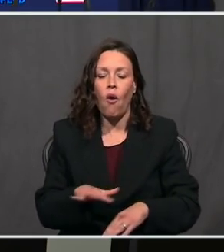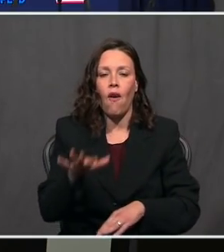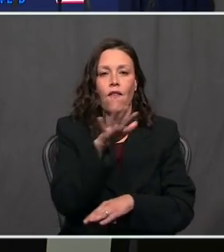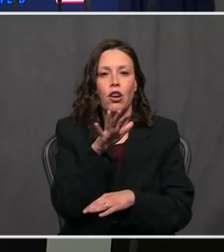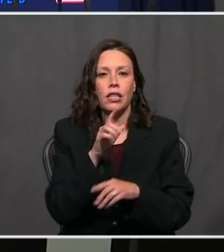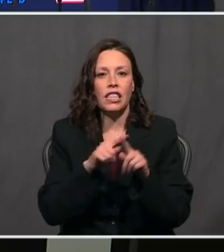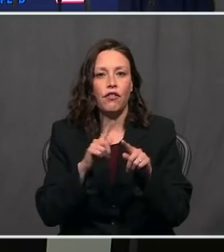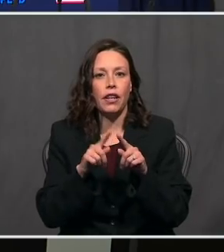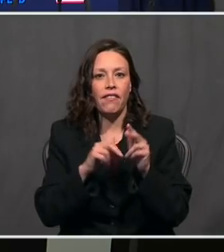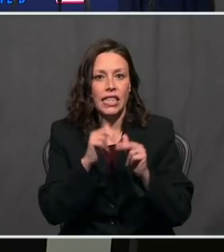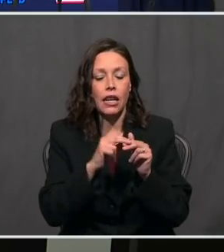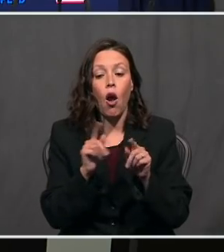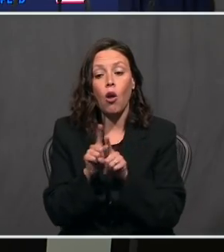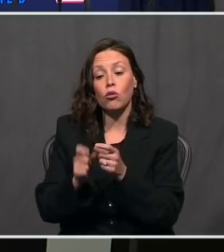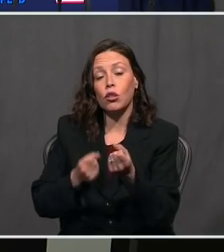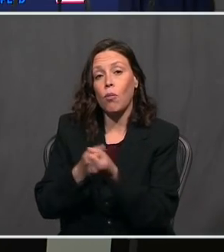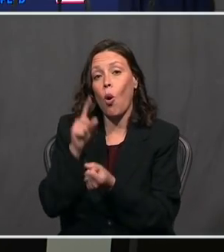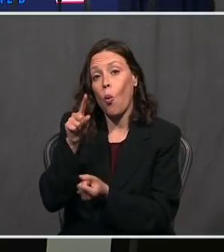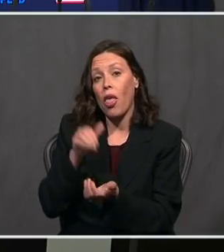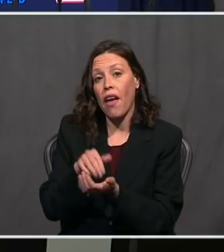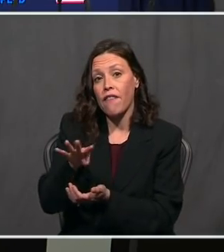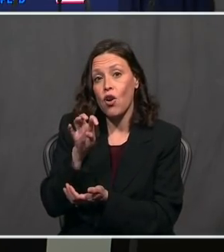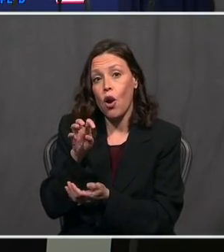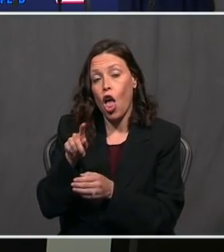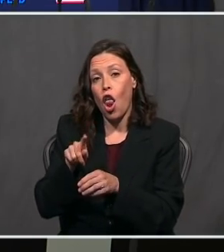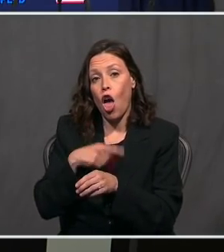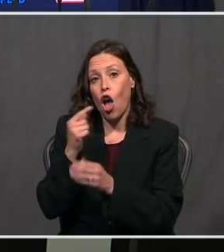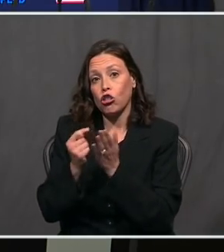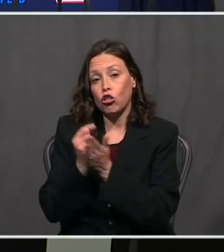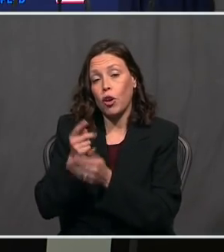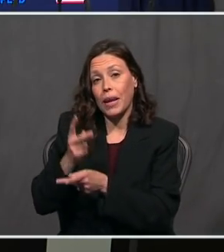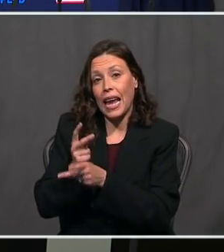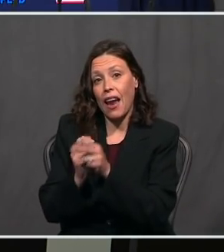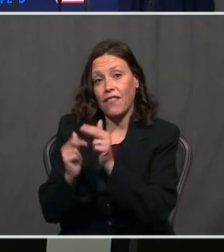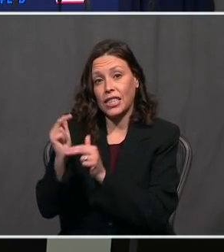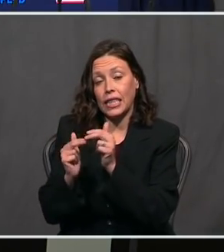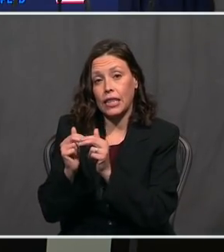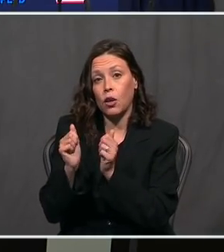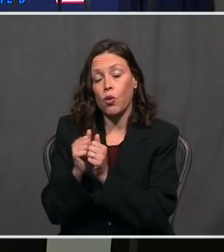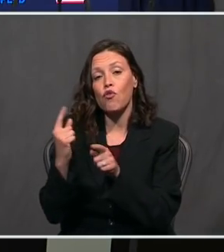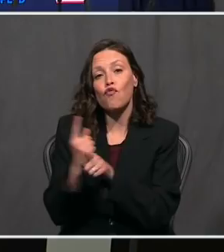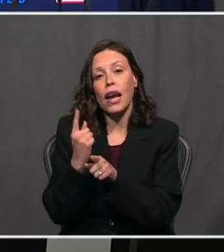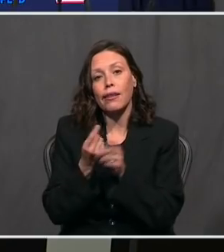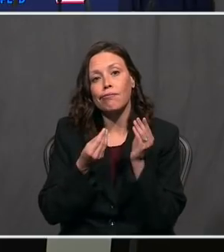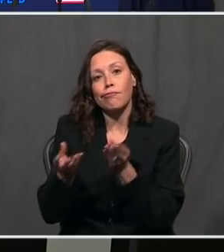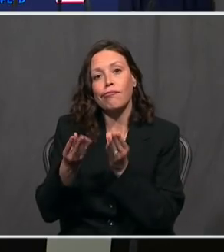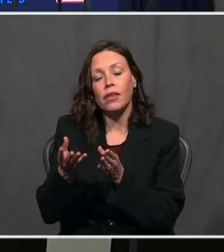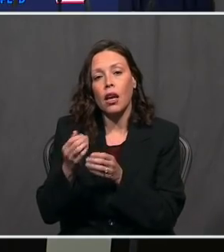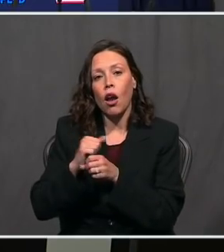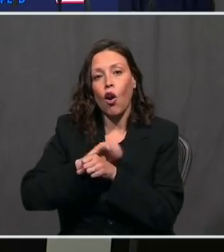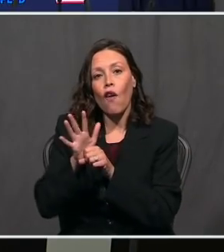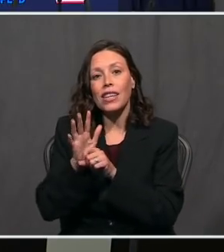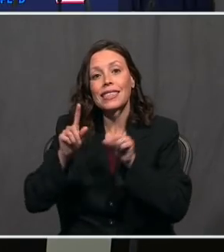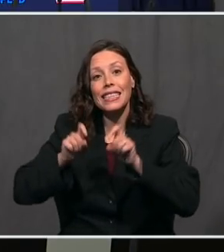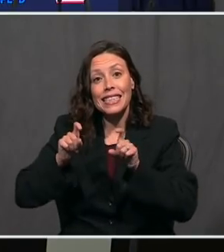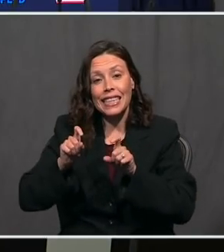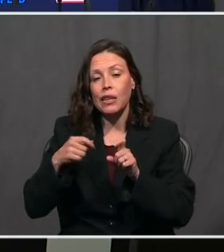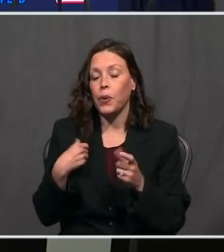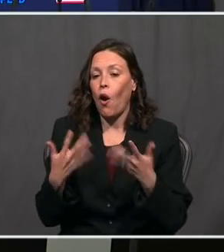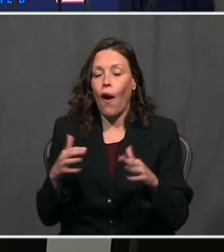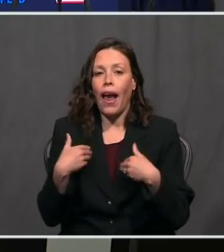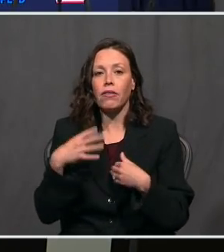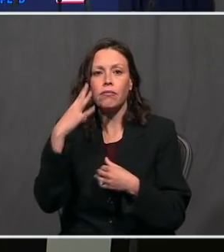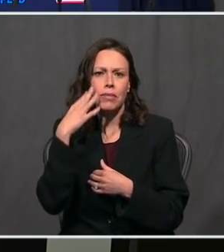we're actually supporting 1,400 long-term care facilities with regular COVID testing. So we've got a lot